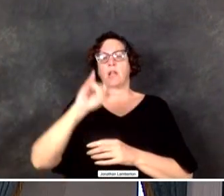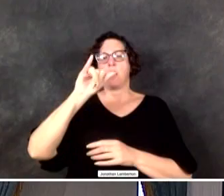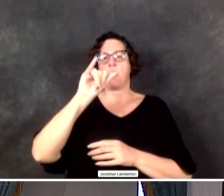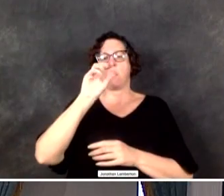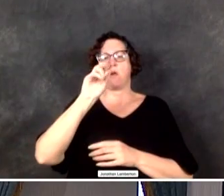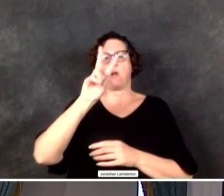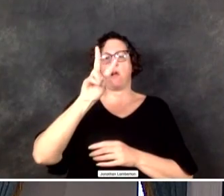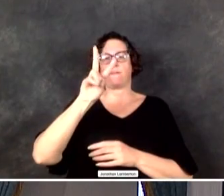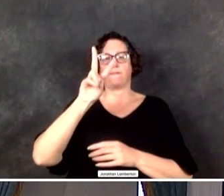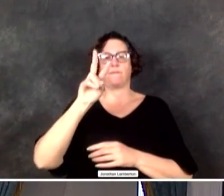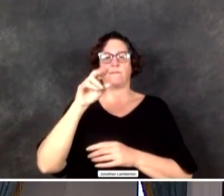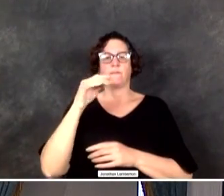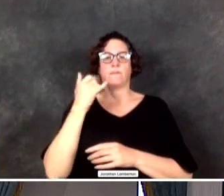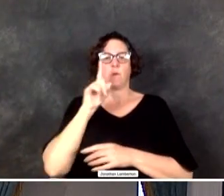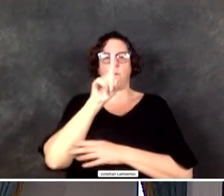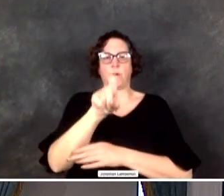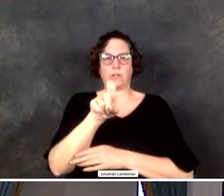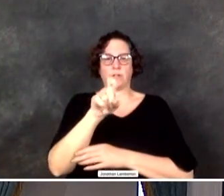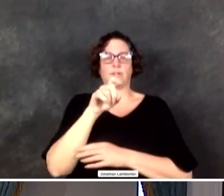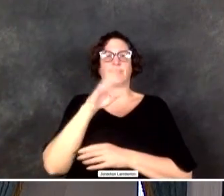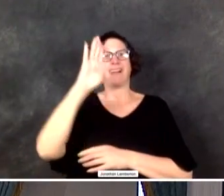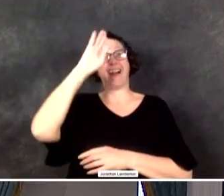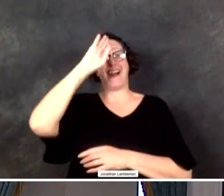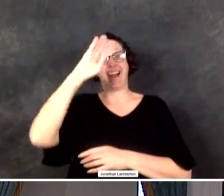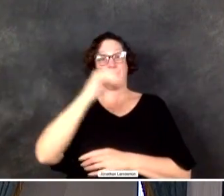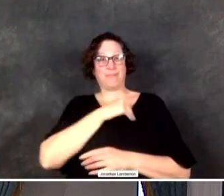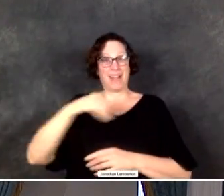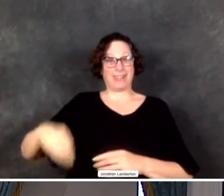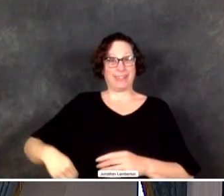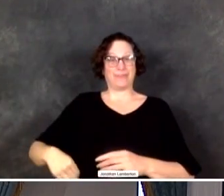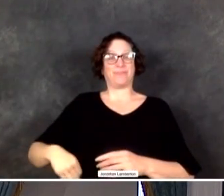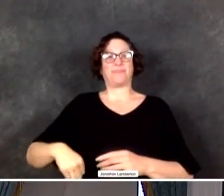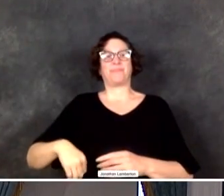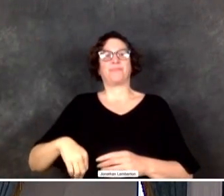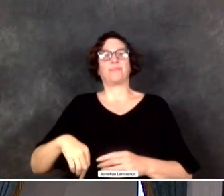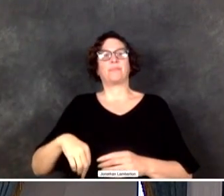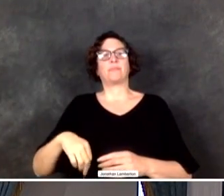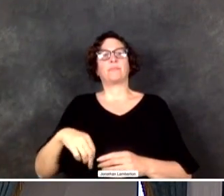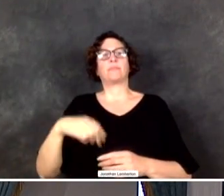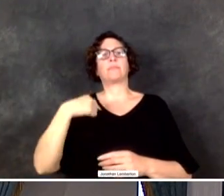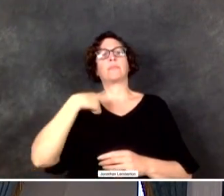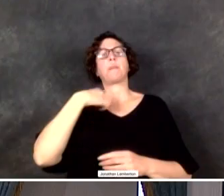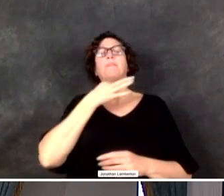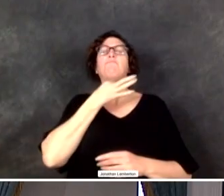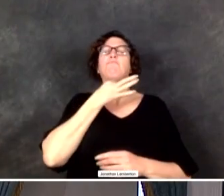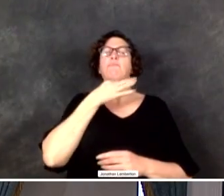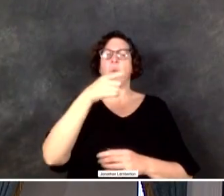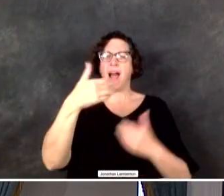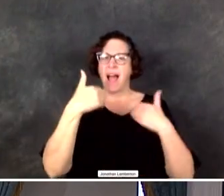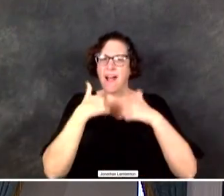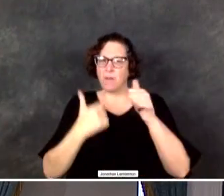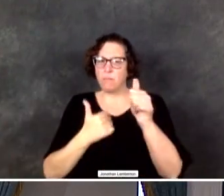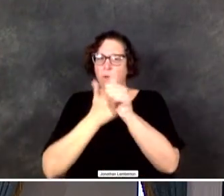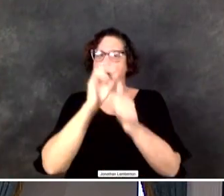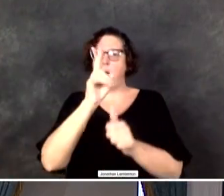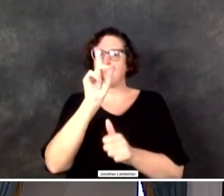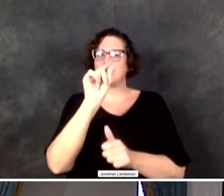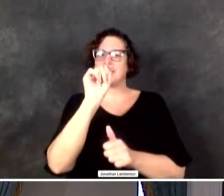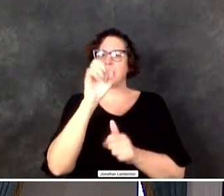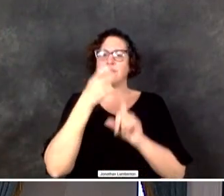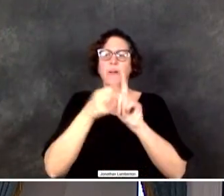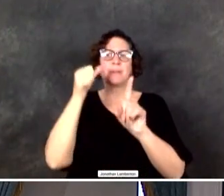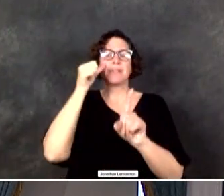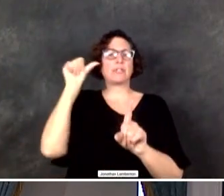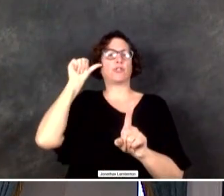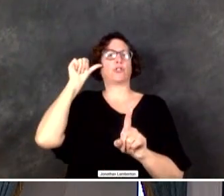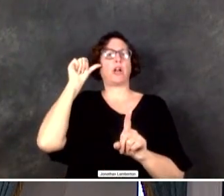Hi, Mr. Mayor. I was just looking for an update from yesterday on the issue of delivery of meals